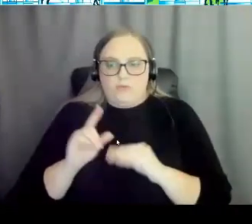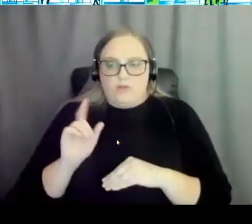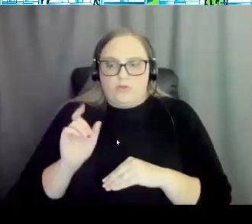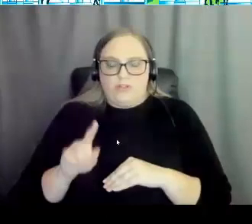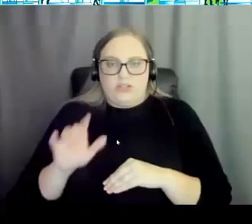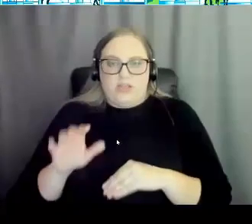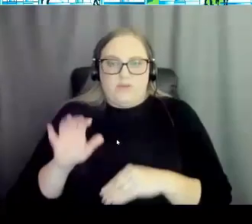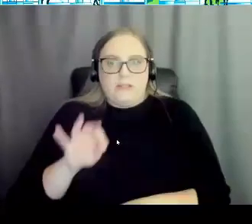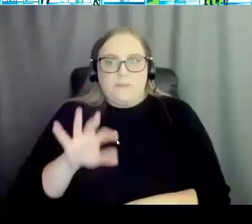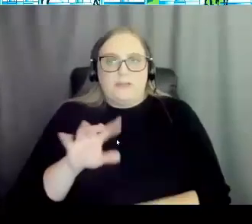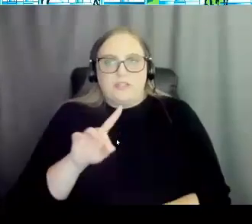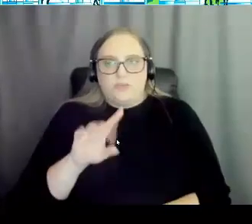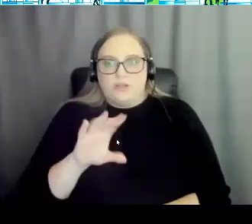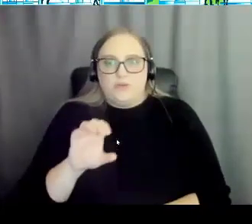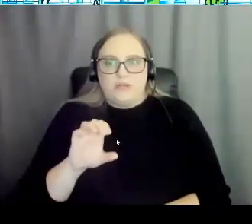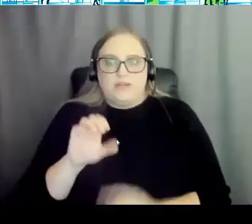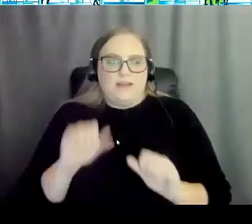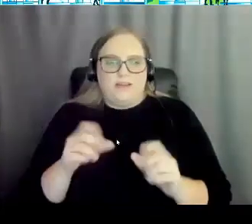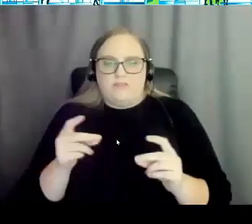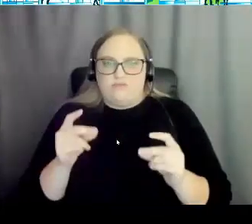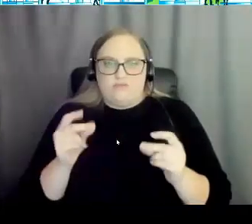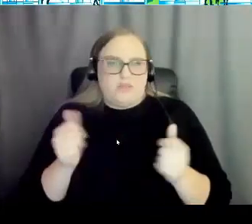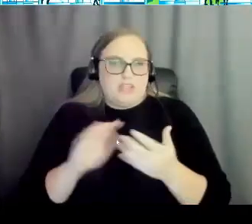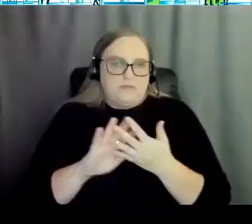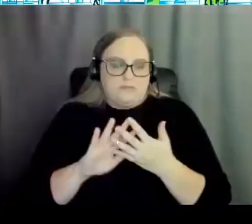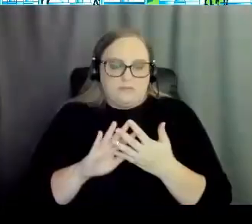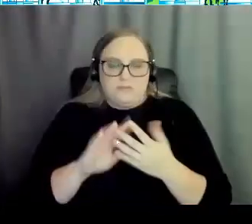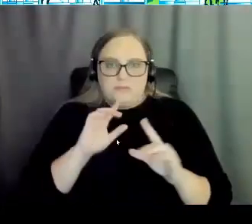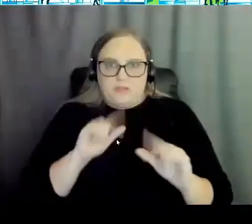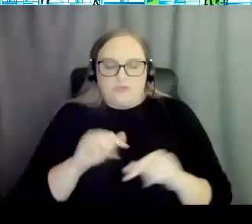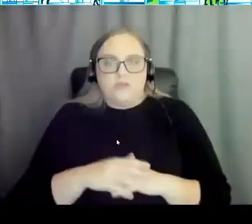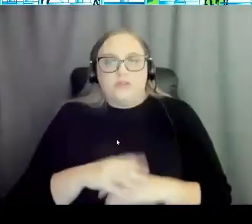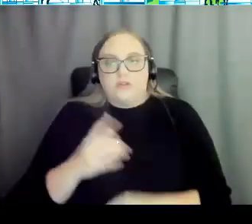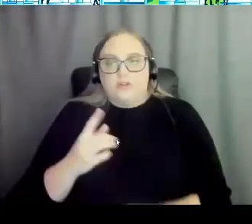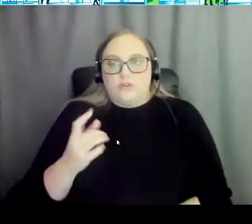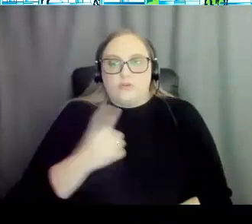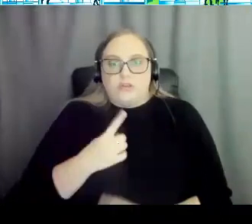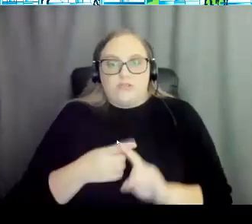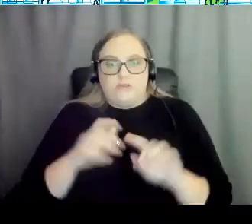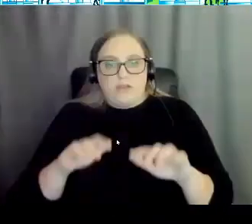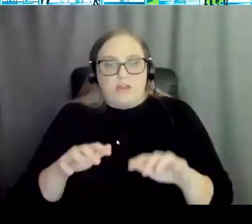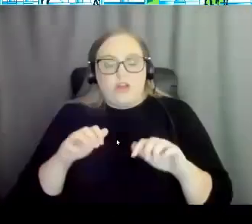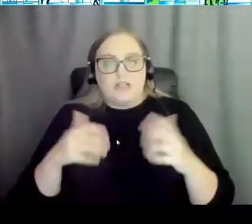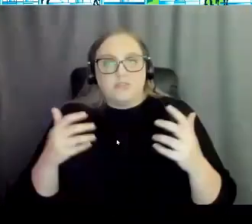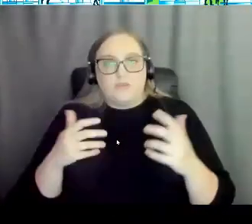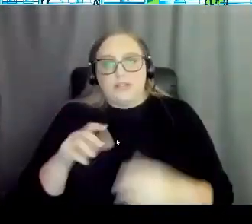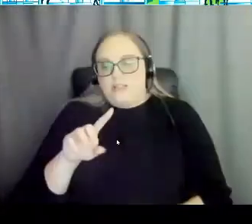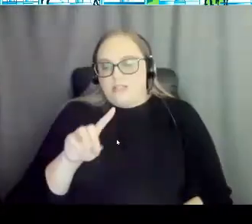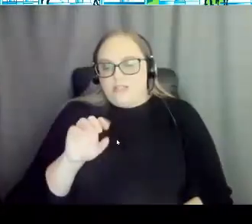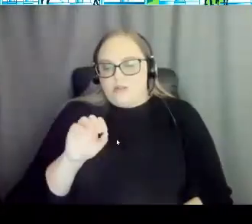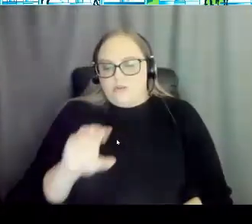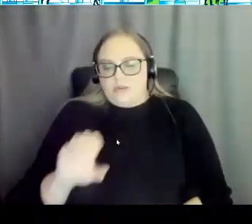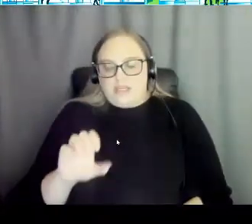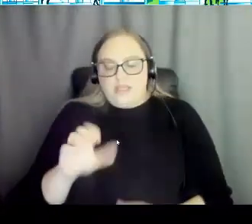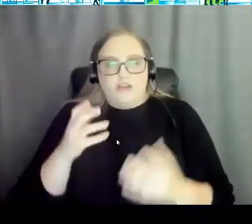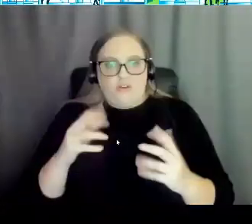to DOE. I think I can field this one quite quickly. The question from the audience is, does DOE already have a